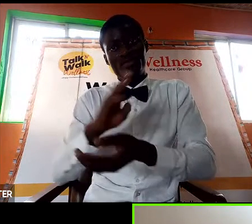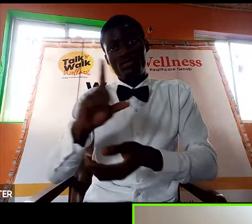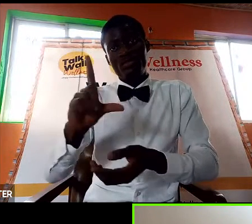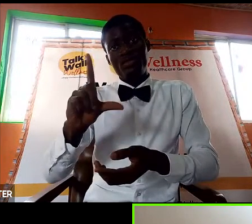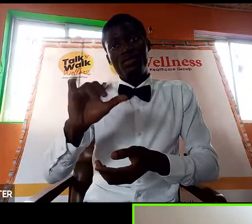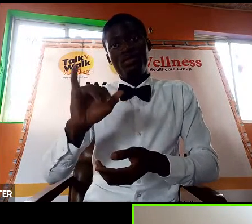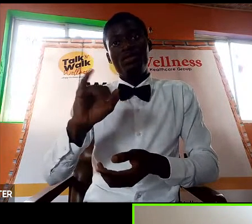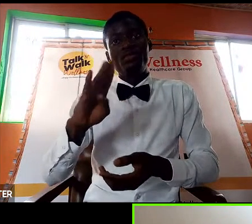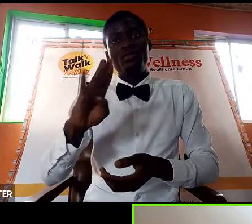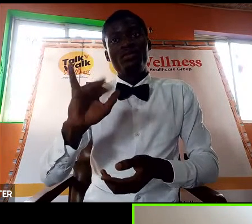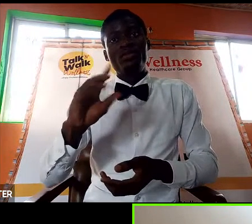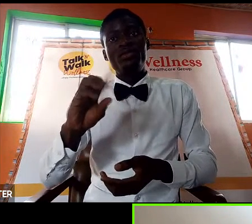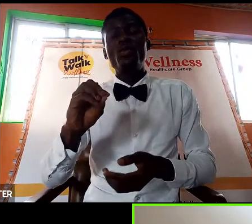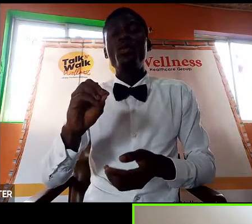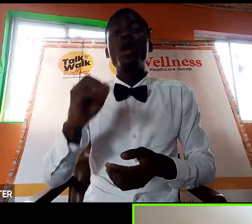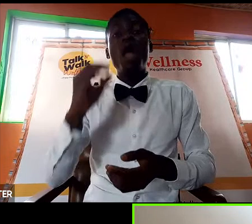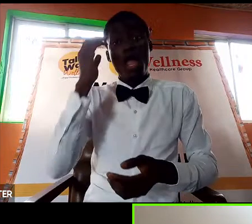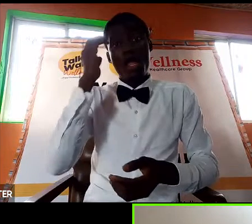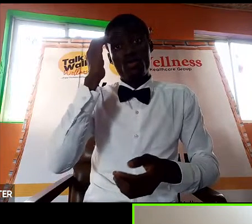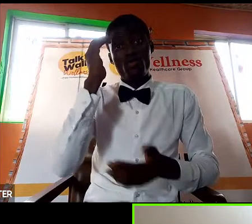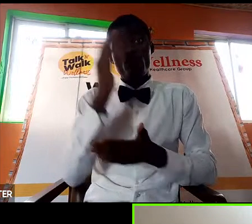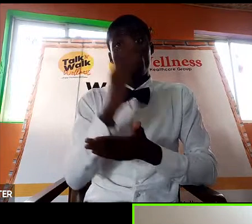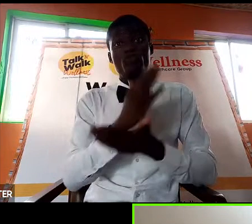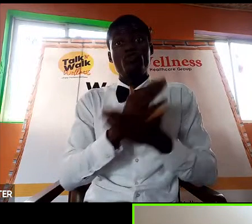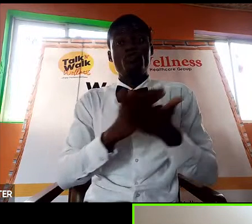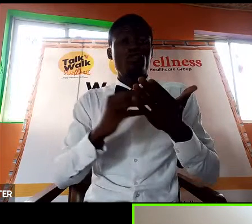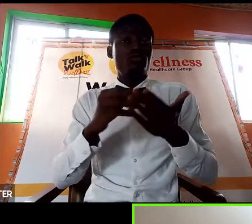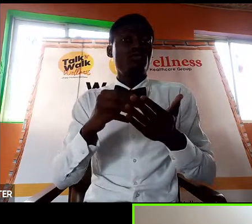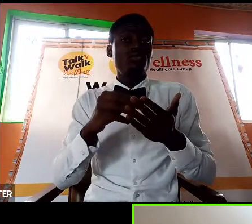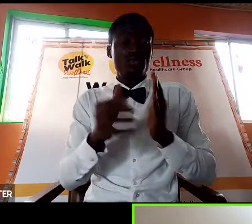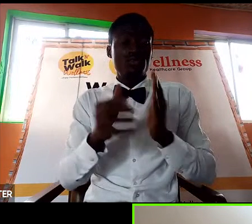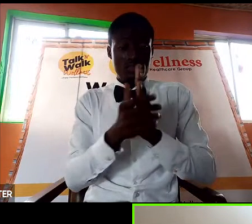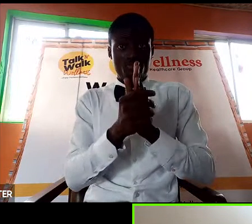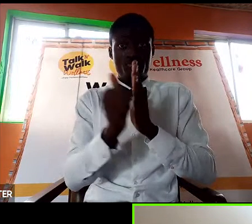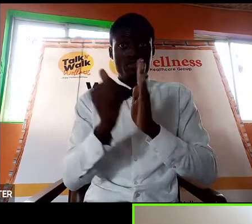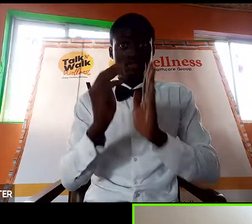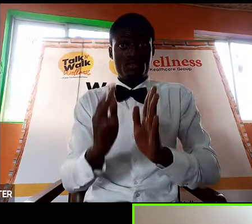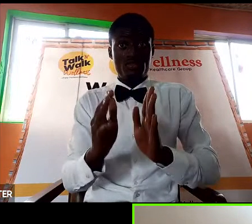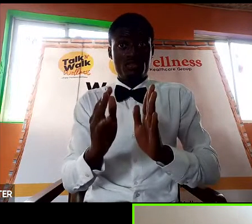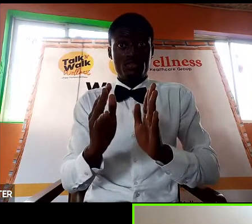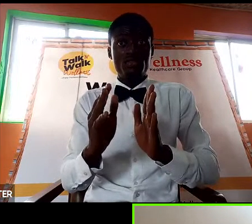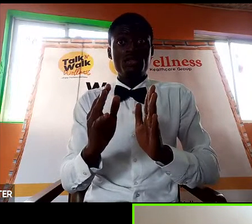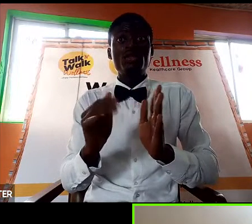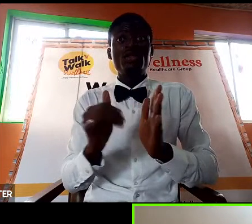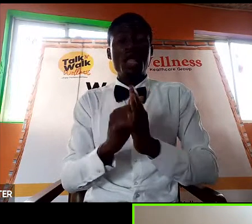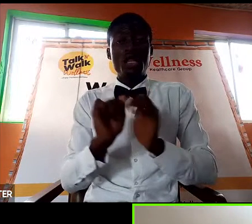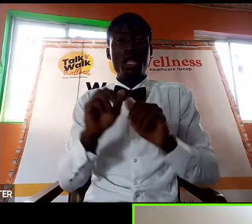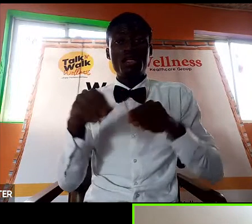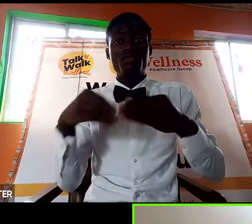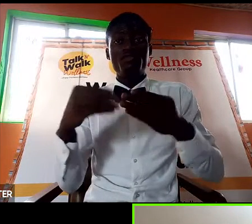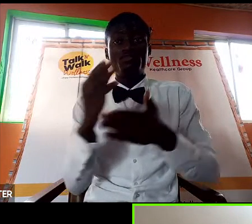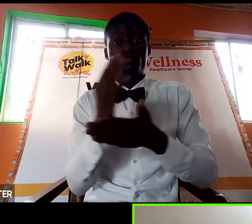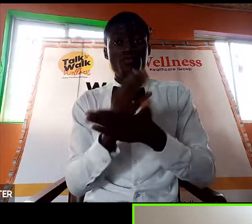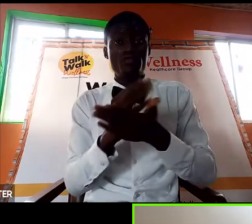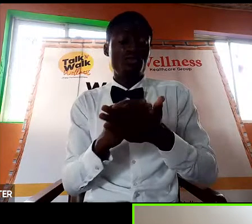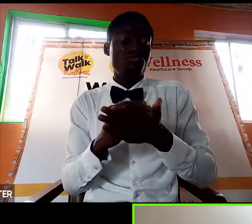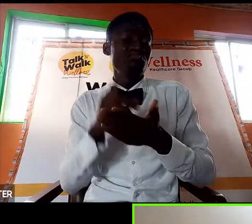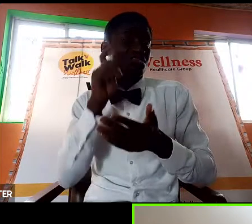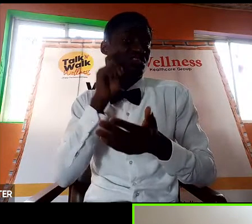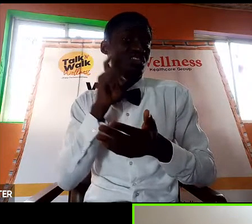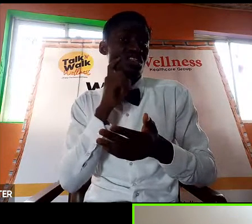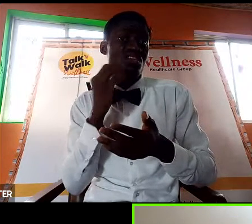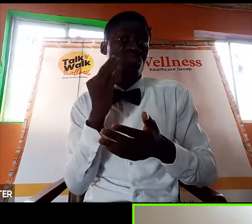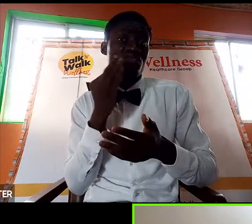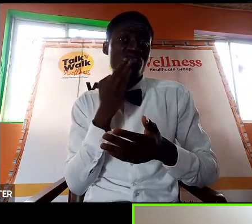sexual food that could help you, but lifestyle, a lot of exercise is good for you. Exercise is very good. You